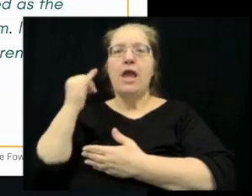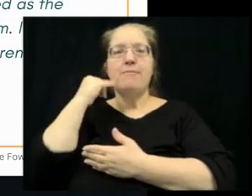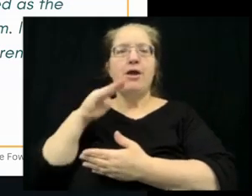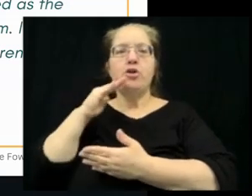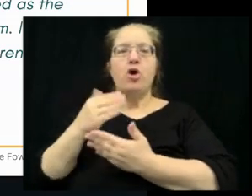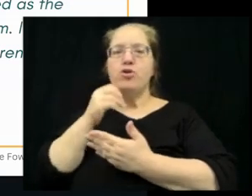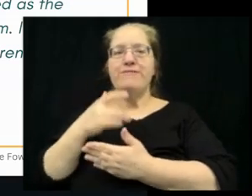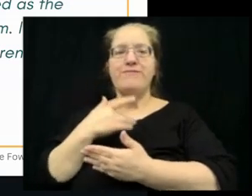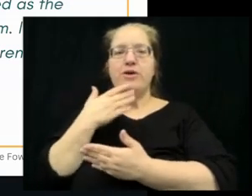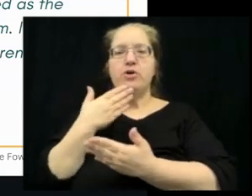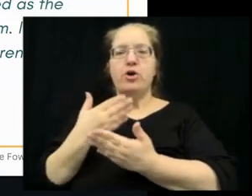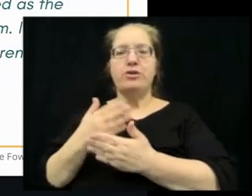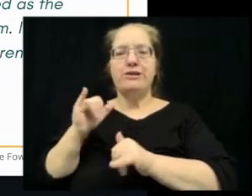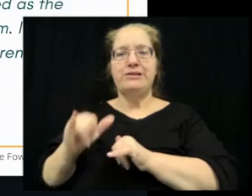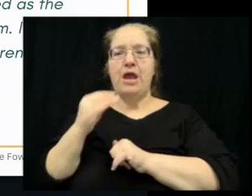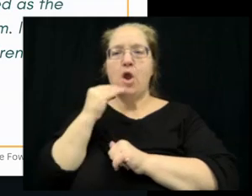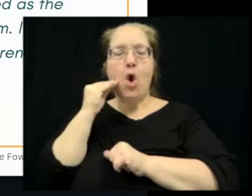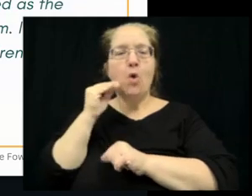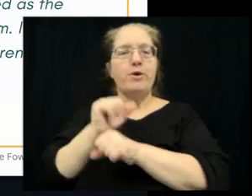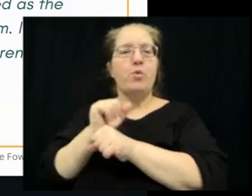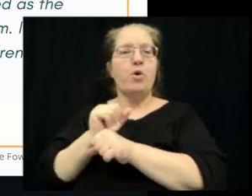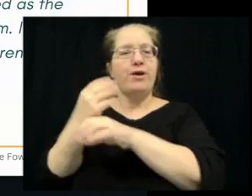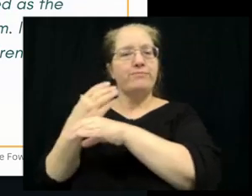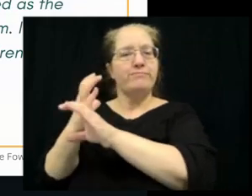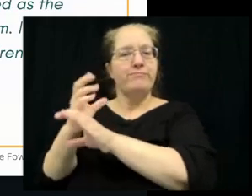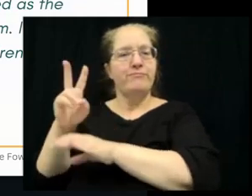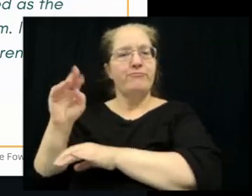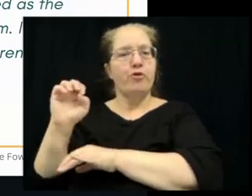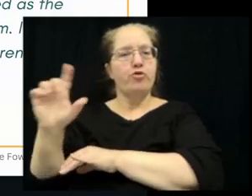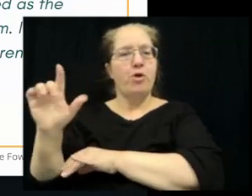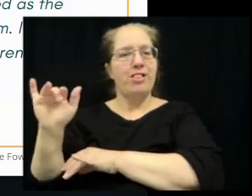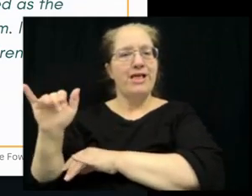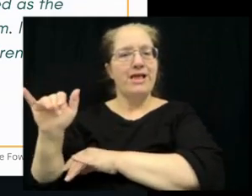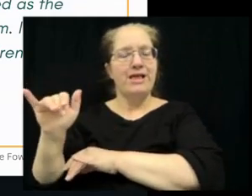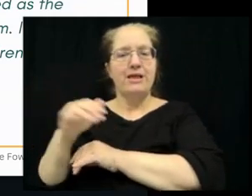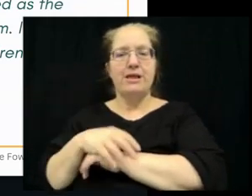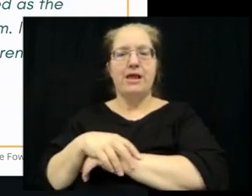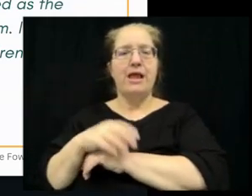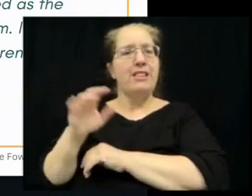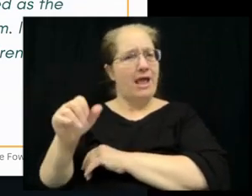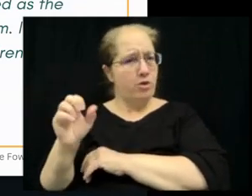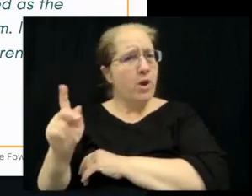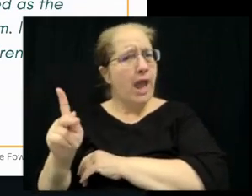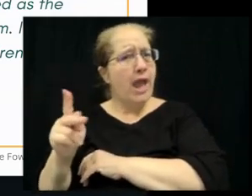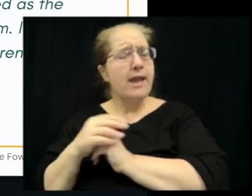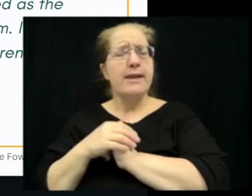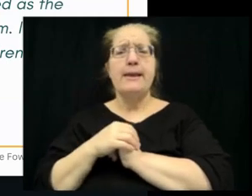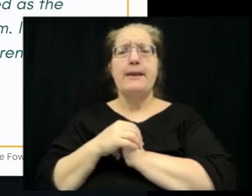don't you just stay home and you can do your work virtually, and then that will be okay.